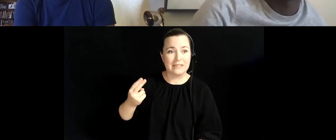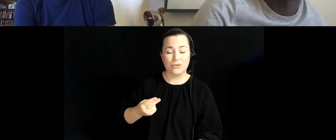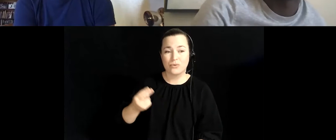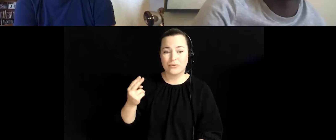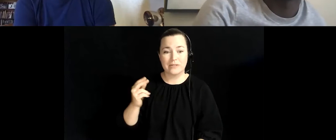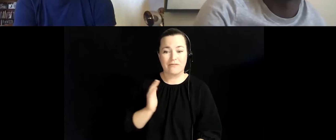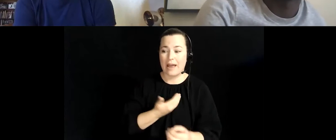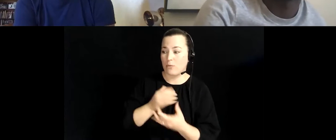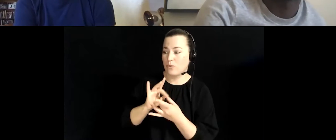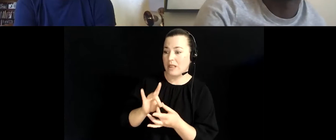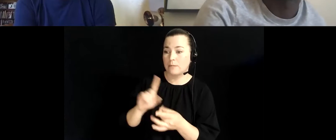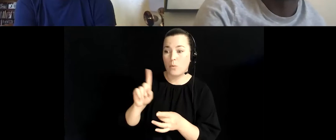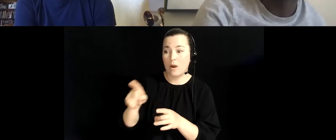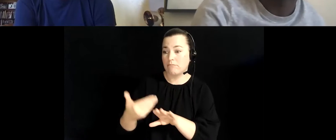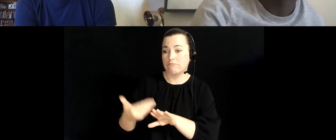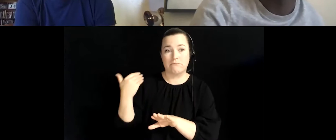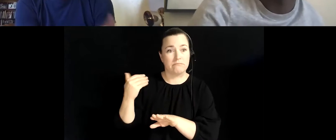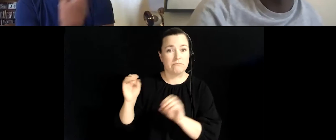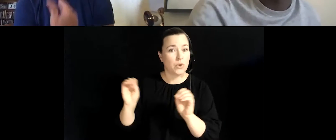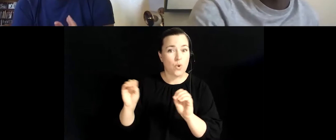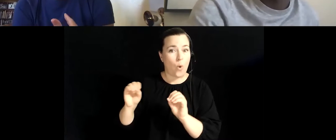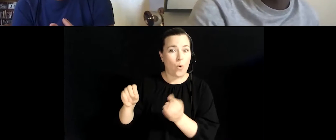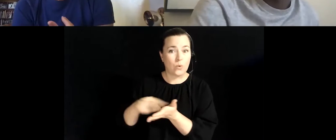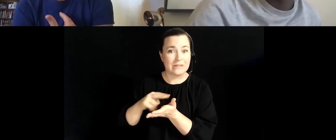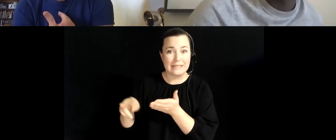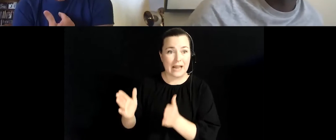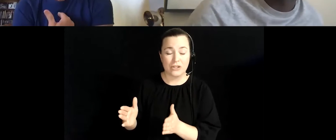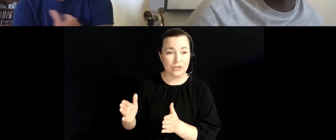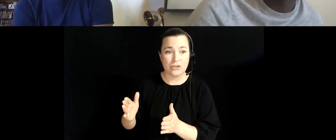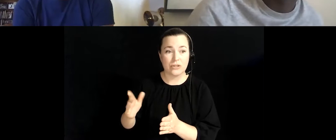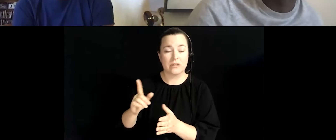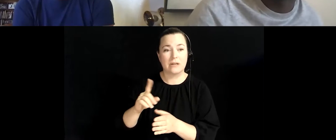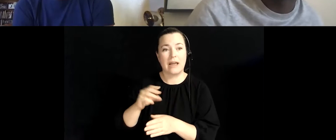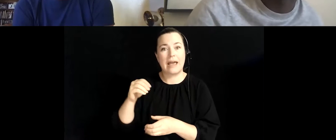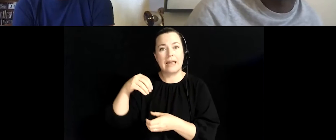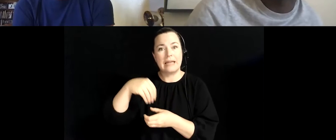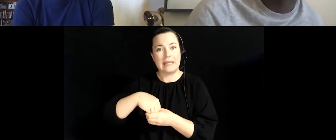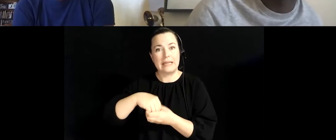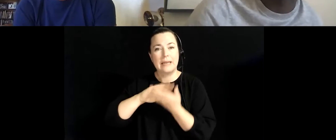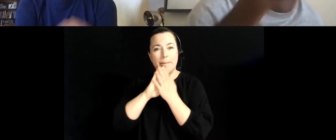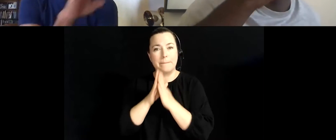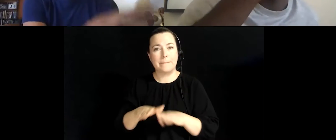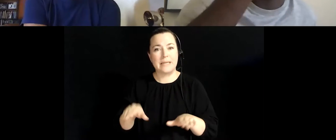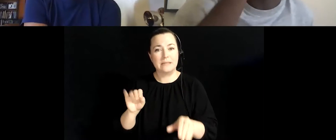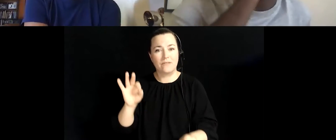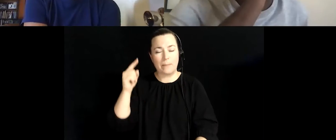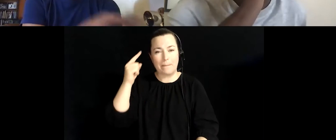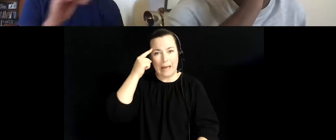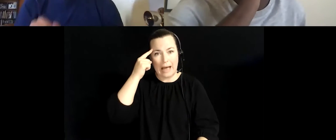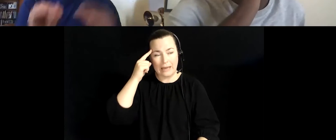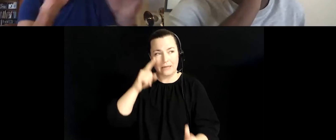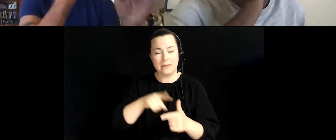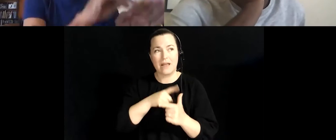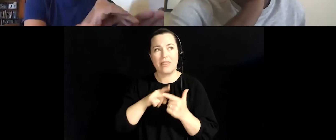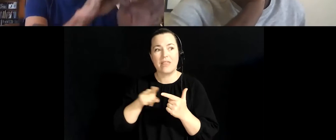her not being a dancer at all and being in a piece of mine, and then starting to make her own work,